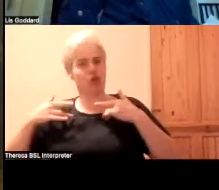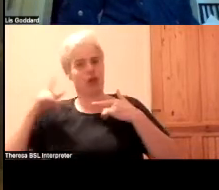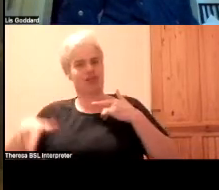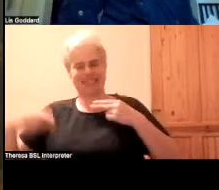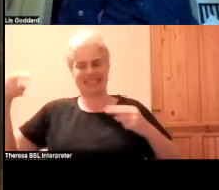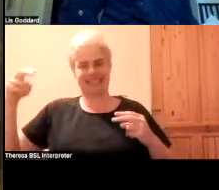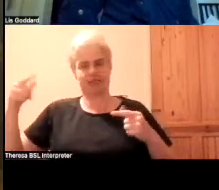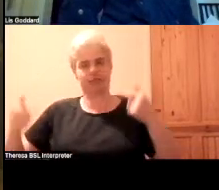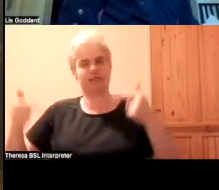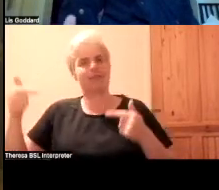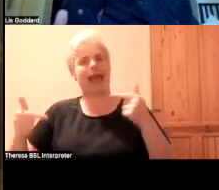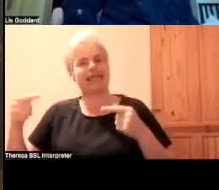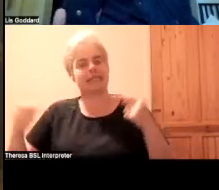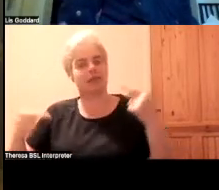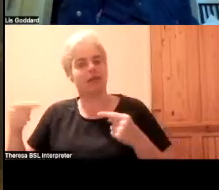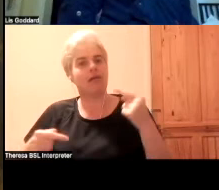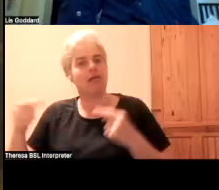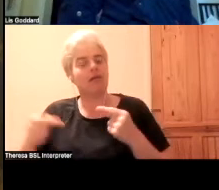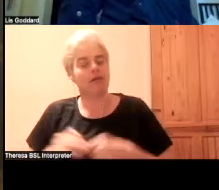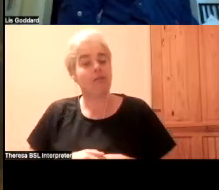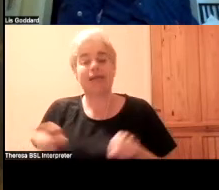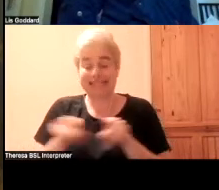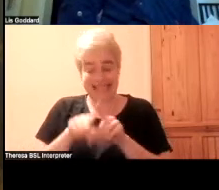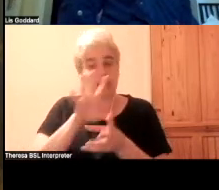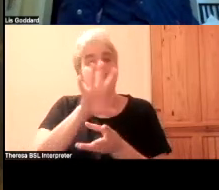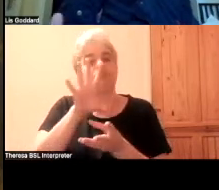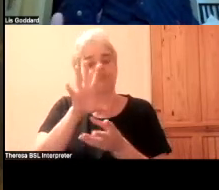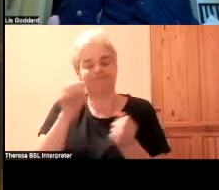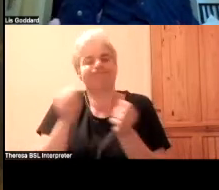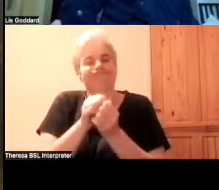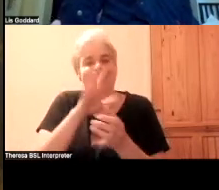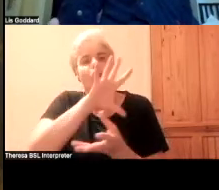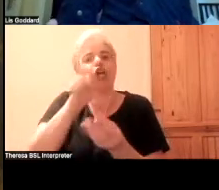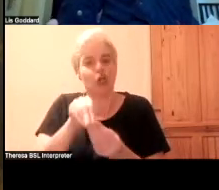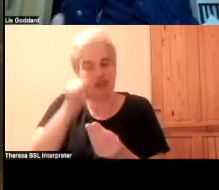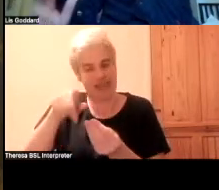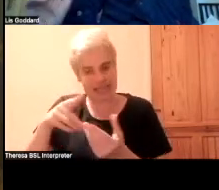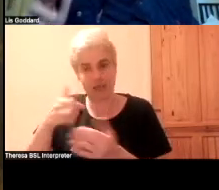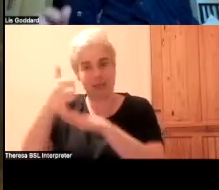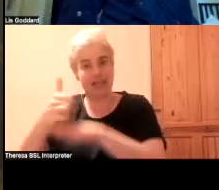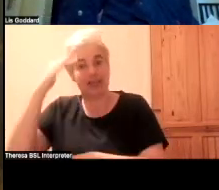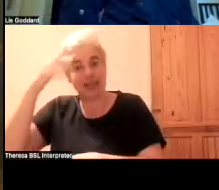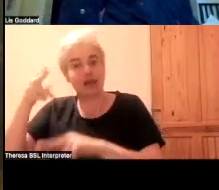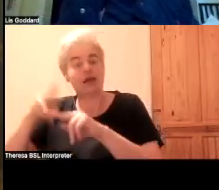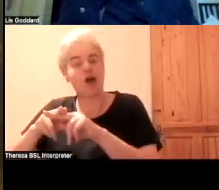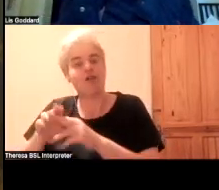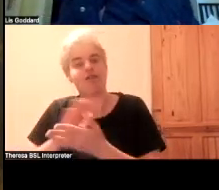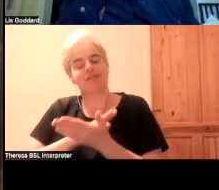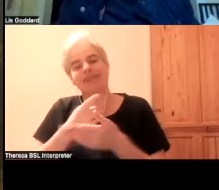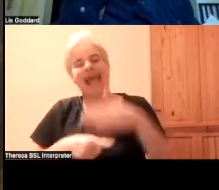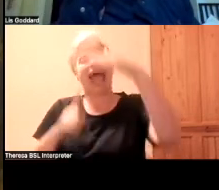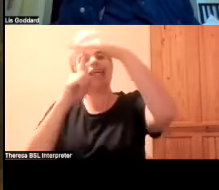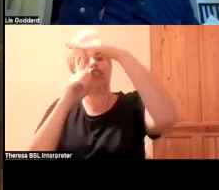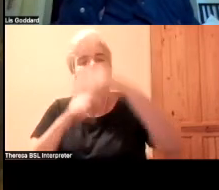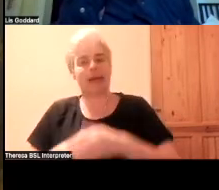debate, whilst coming to the same conclusion. Theirs is based on a theology of headship,